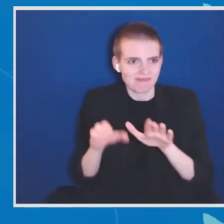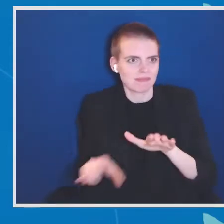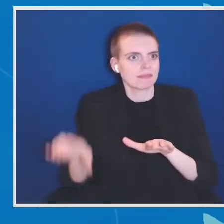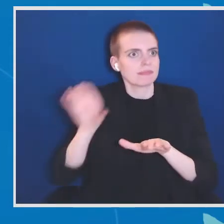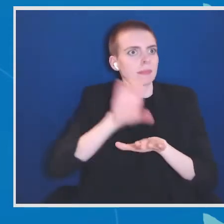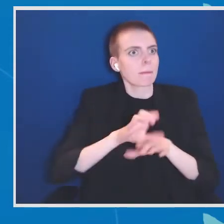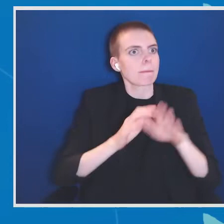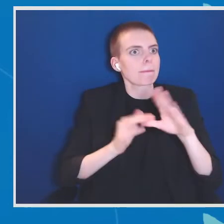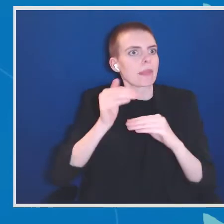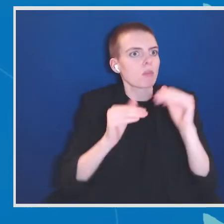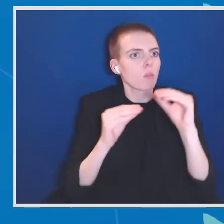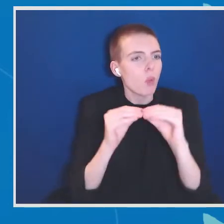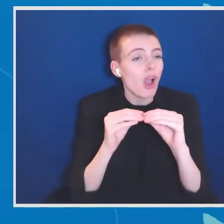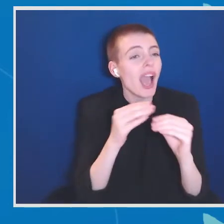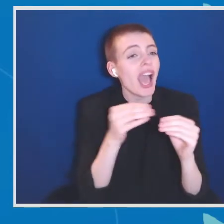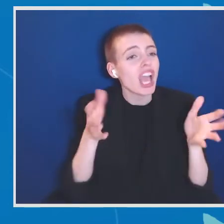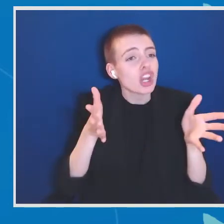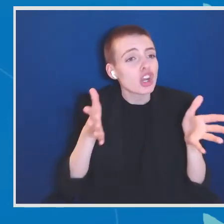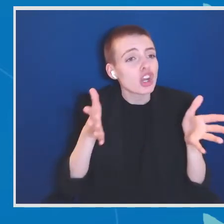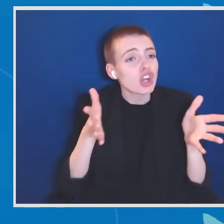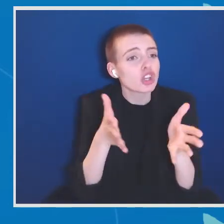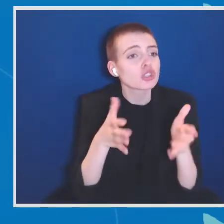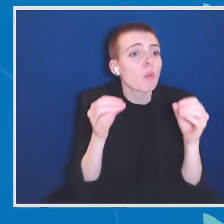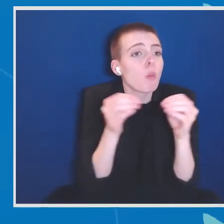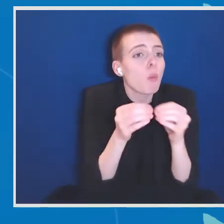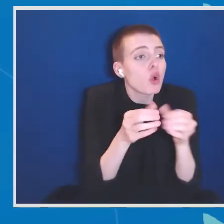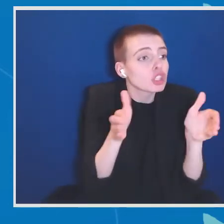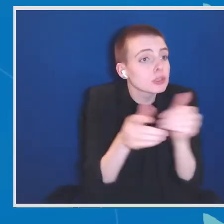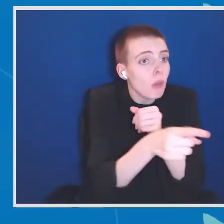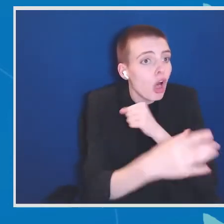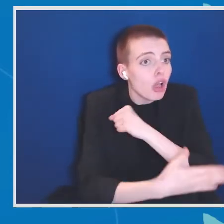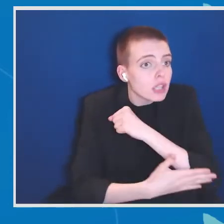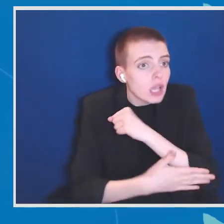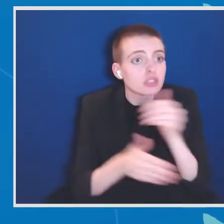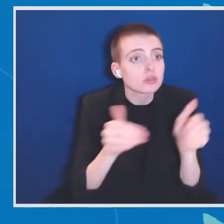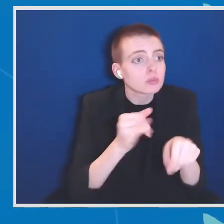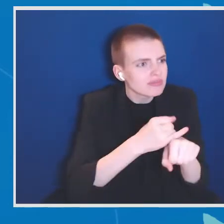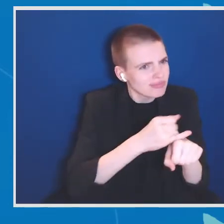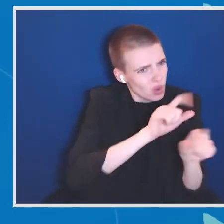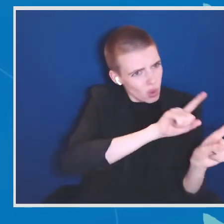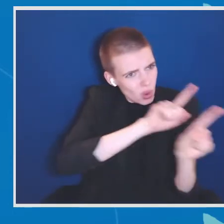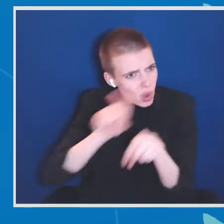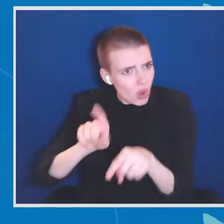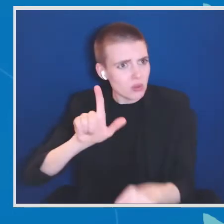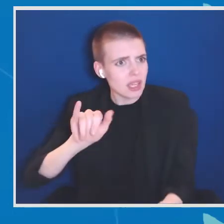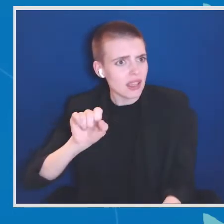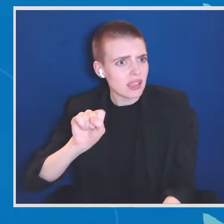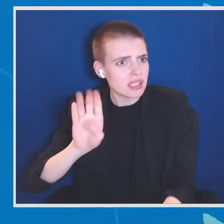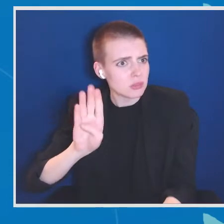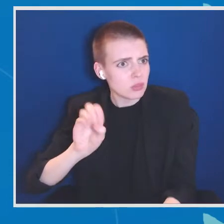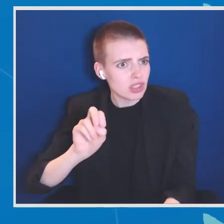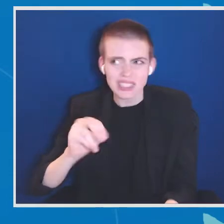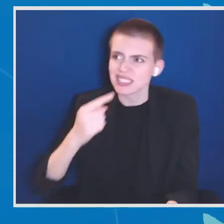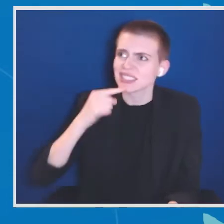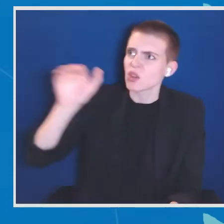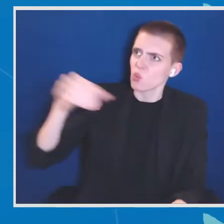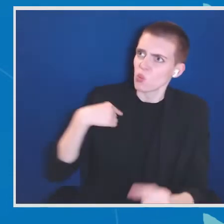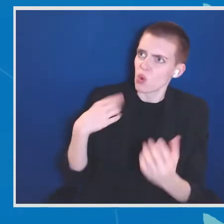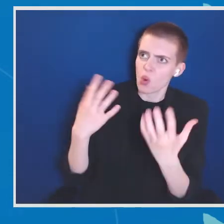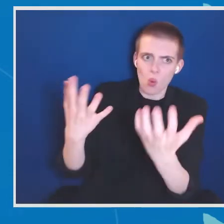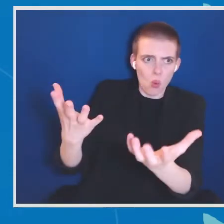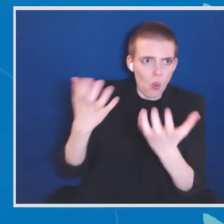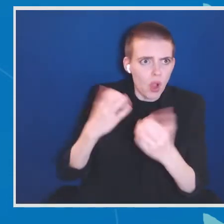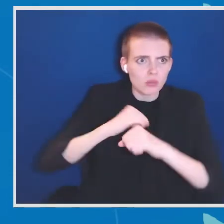states to go to Lisbon with commitments that say, we want to 100% manage, we want to protect a minimum of